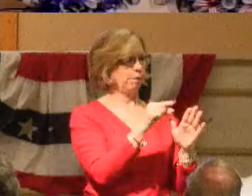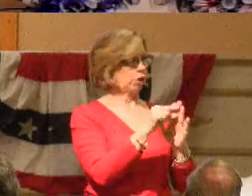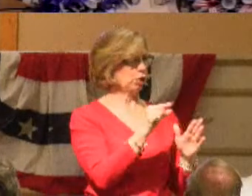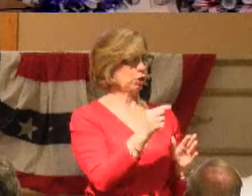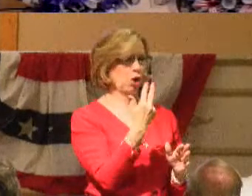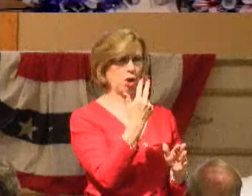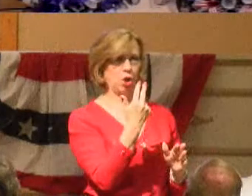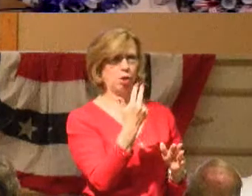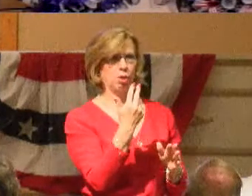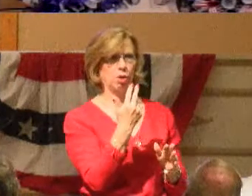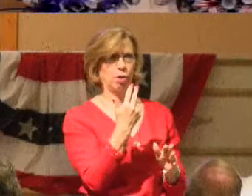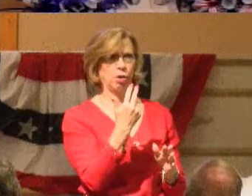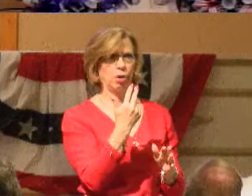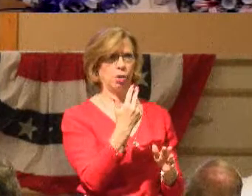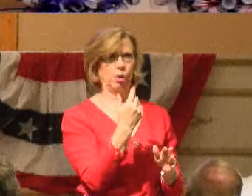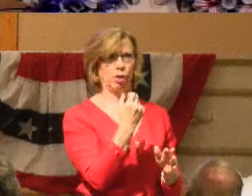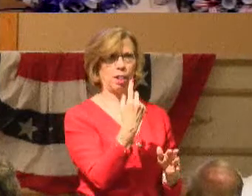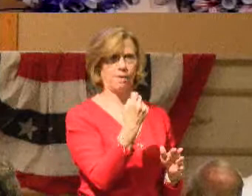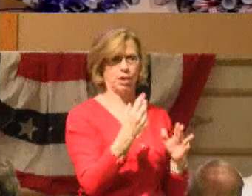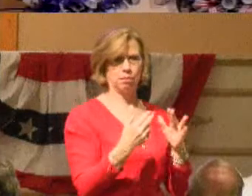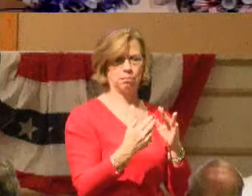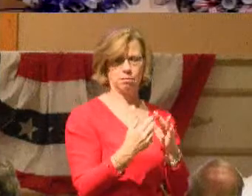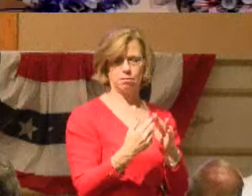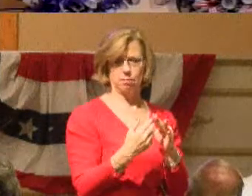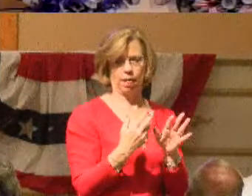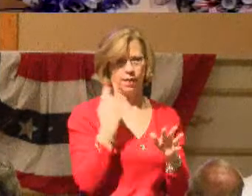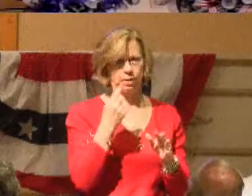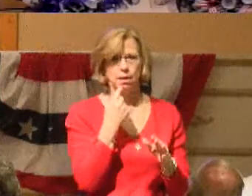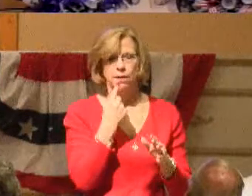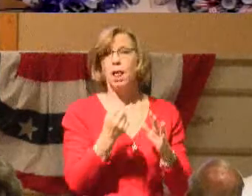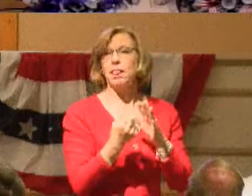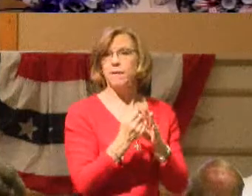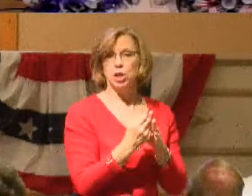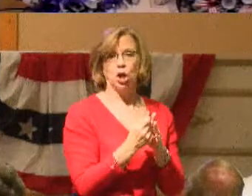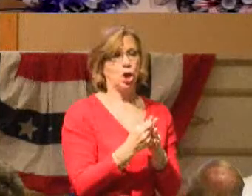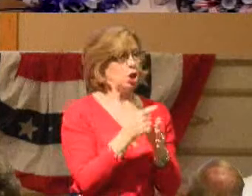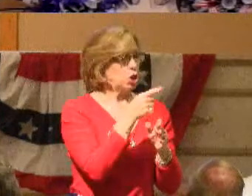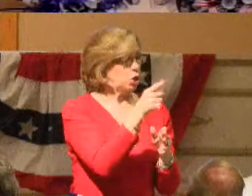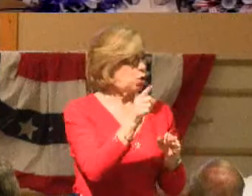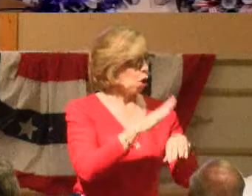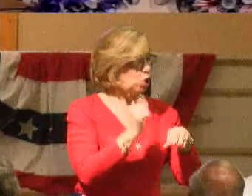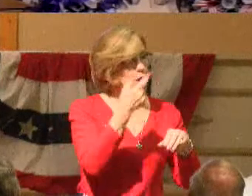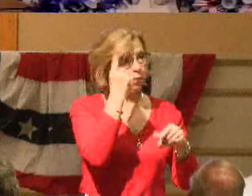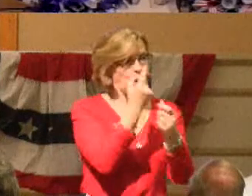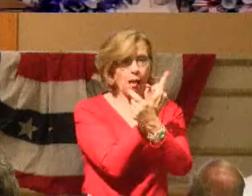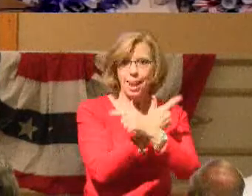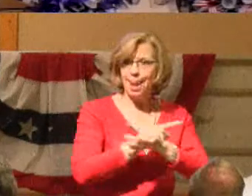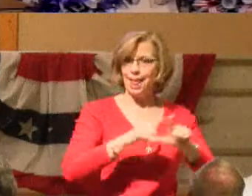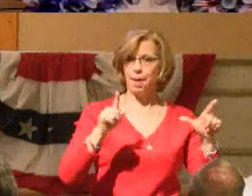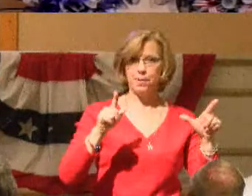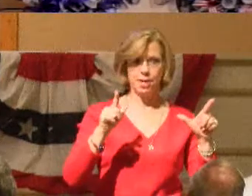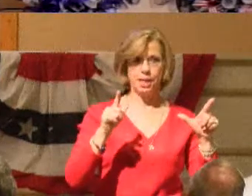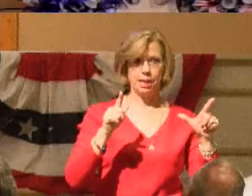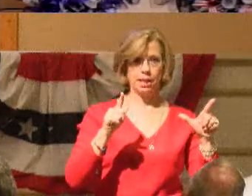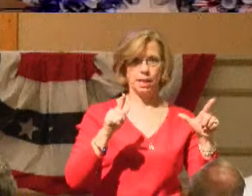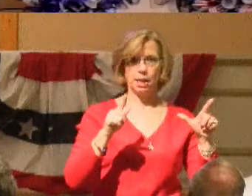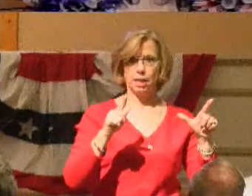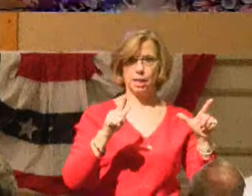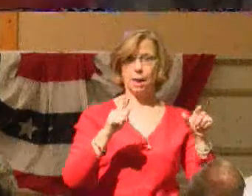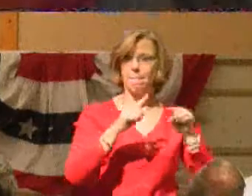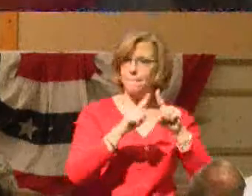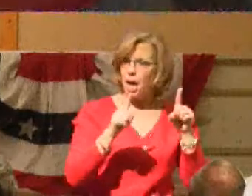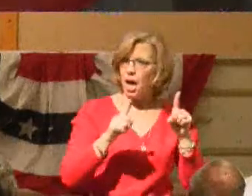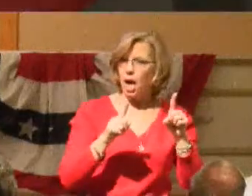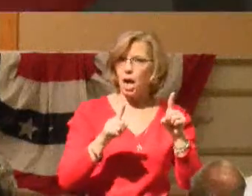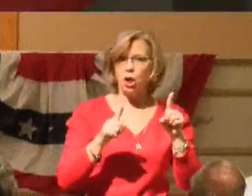15, for brethren, ye have been called into liberty. Only use not liberty for an occasion to the flesh, but